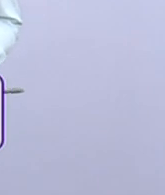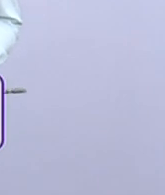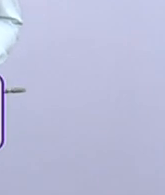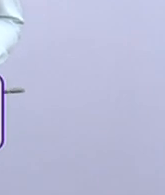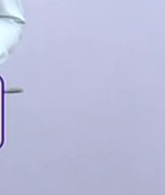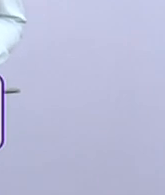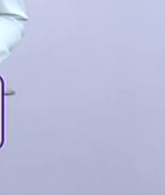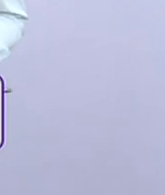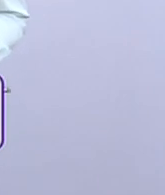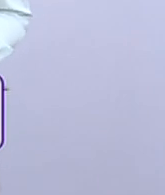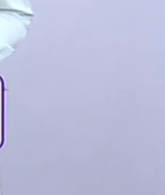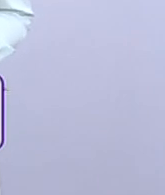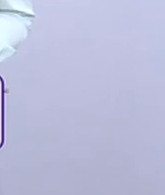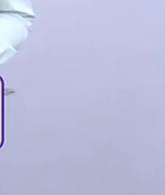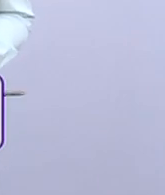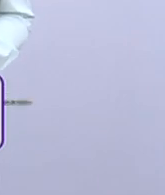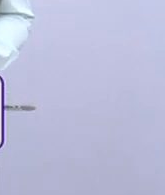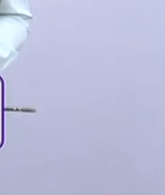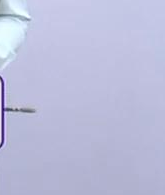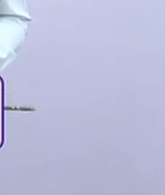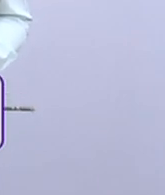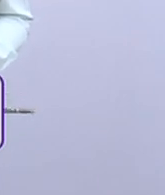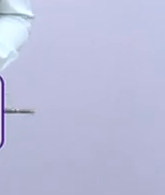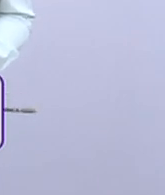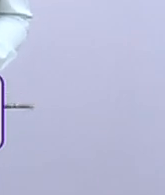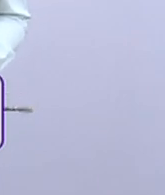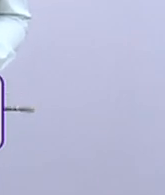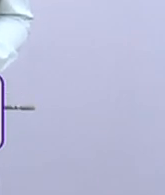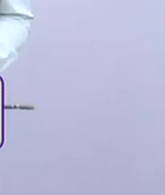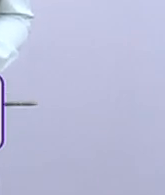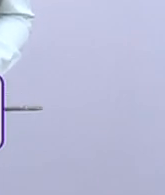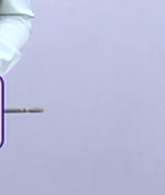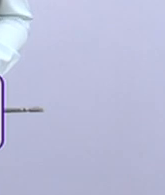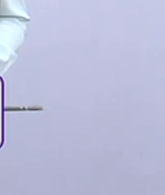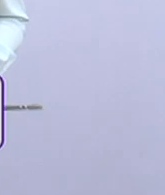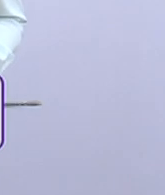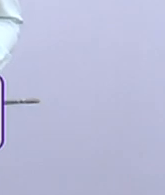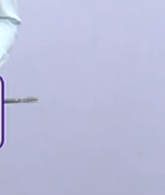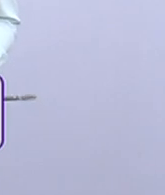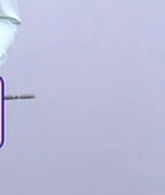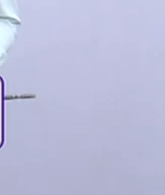Dear students, can you answer this question? What's the weather like today?